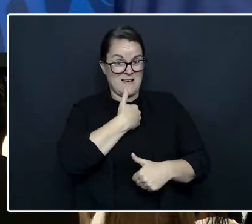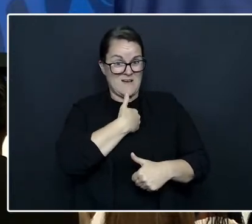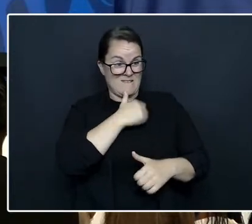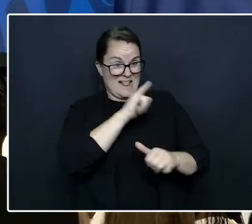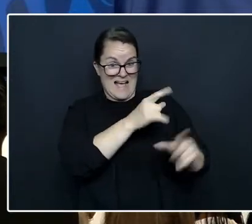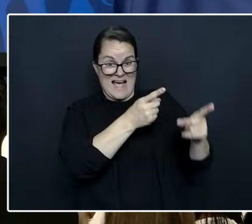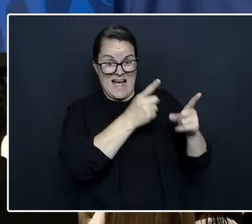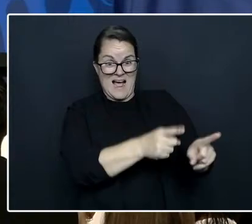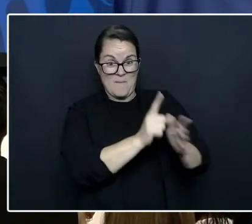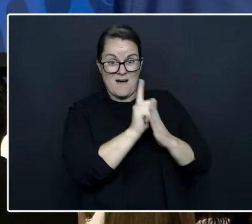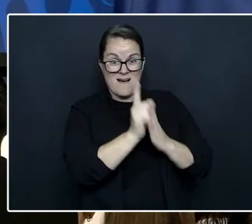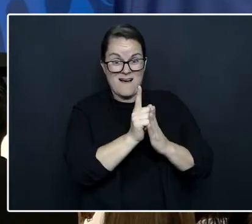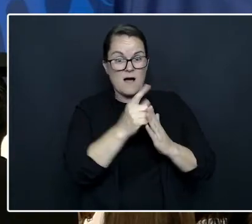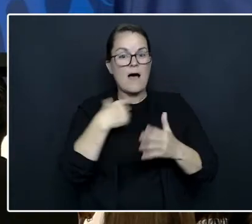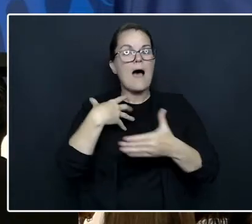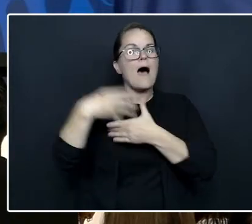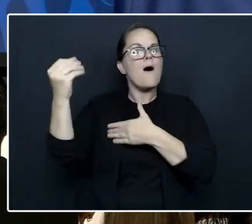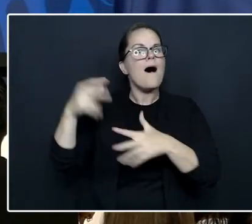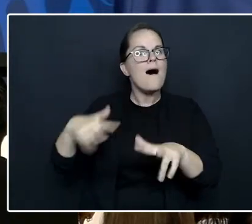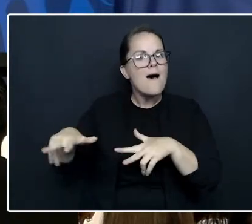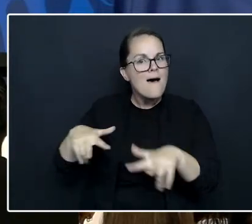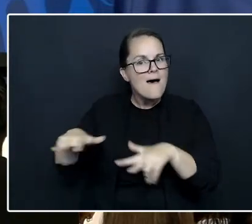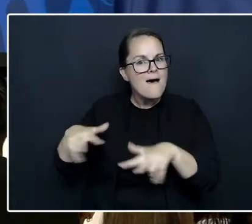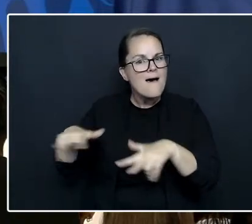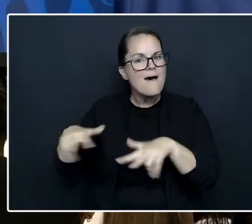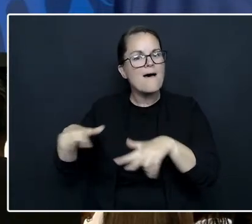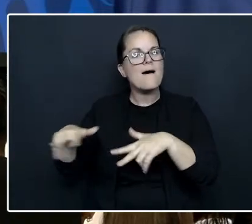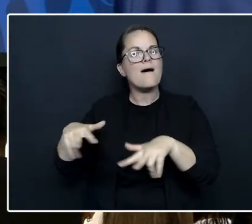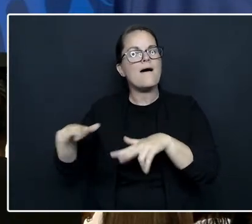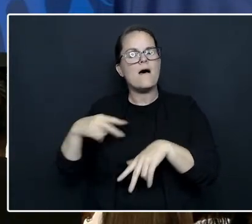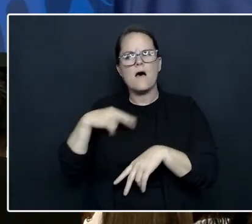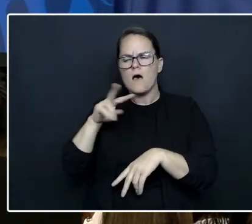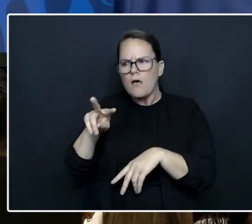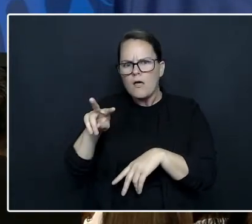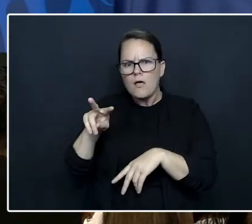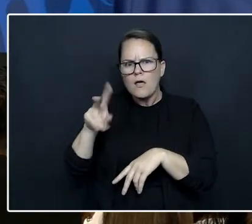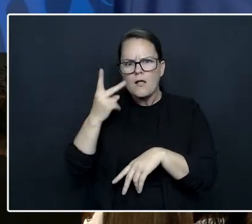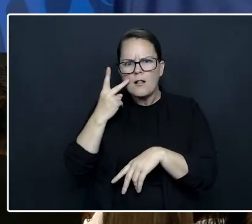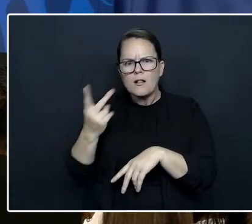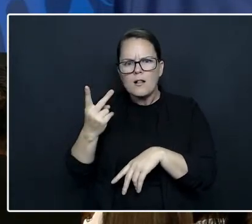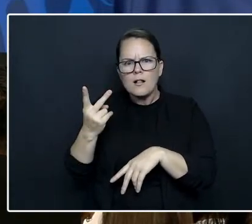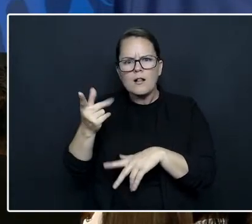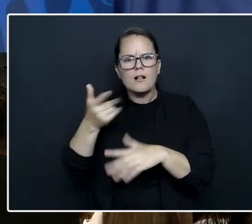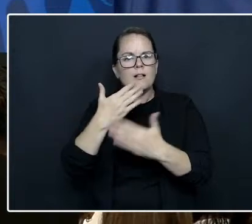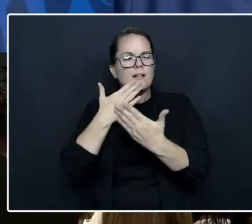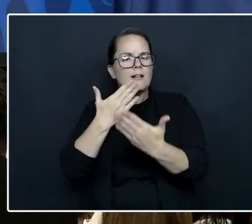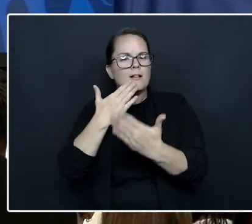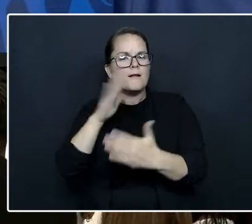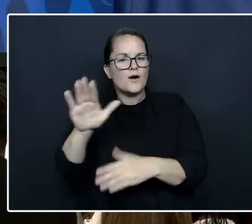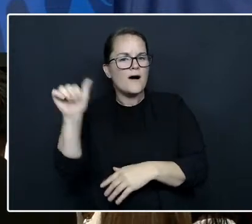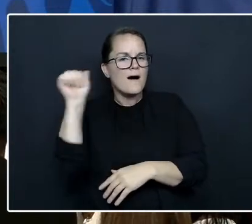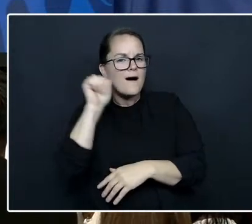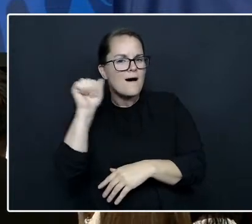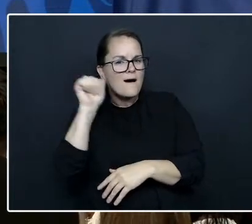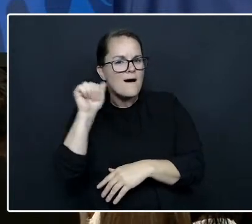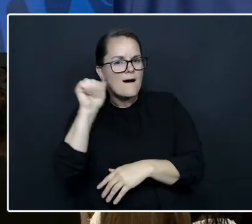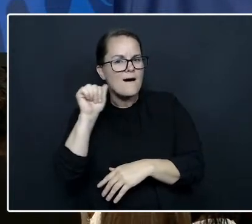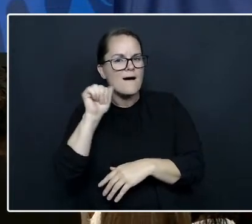and seeing her thank her chittis, you know, her aunties in Tamil. Yeah, where are my Tamil